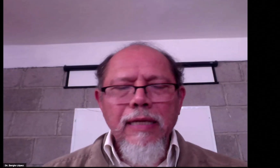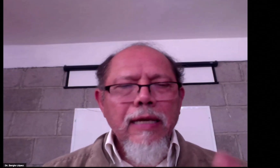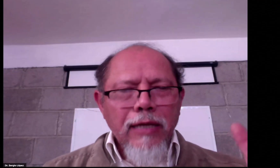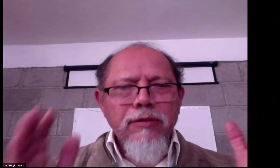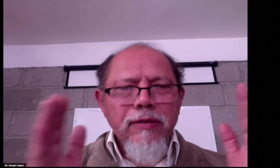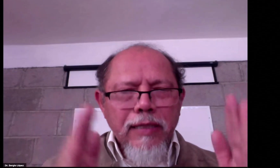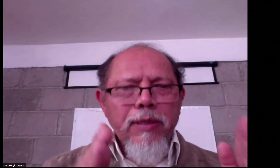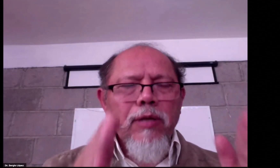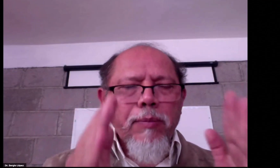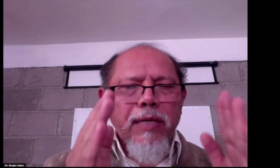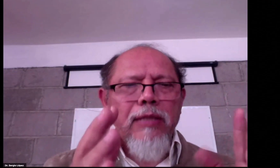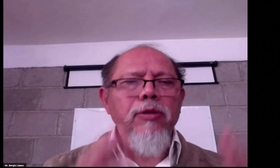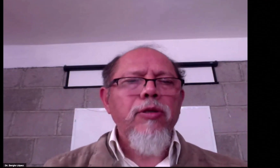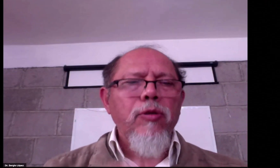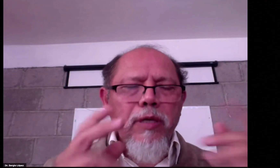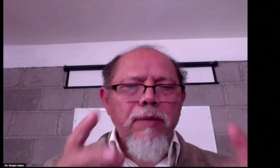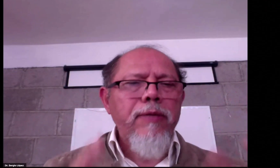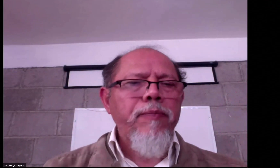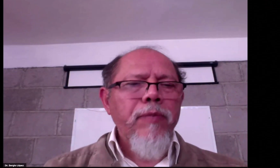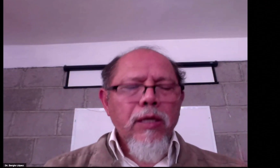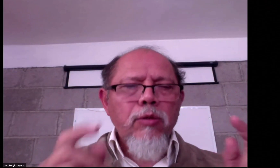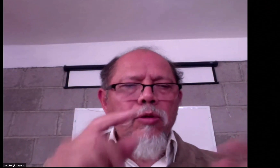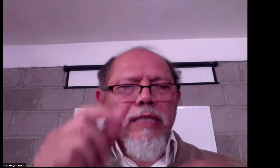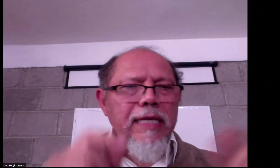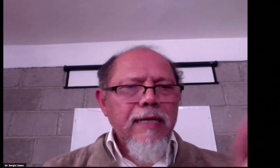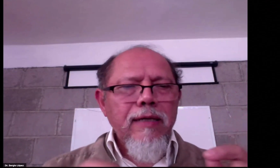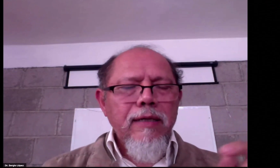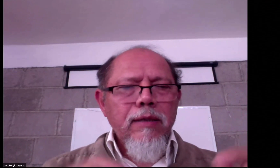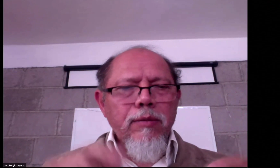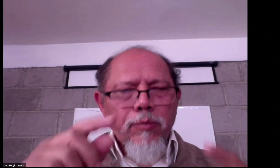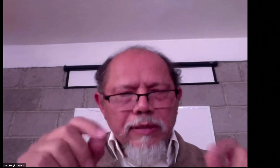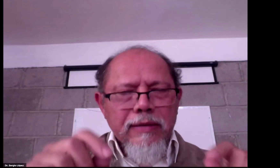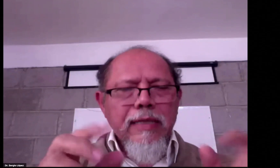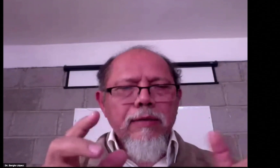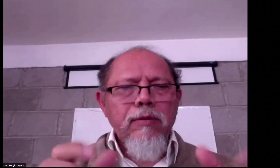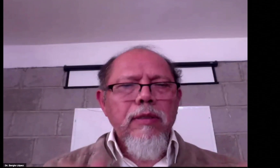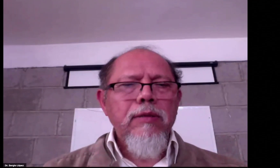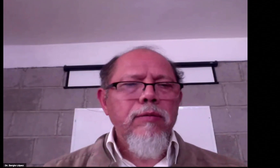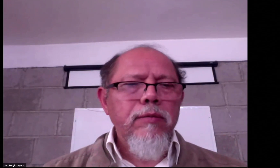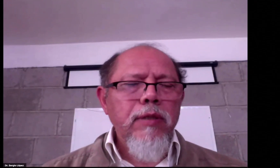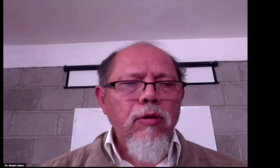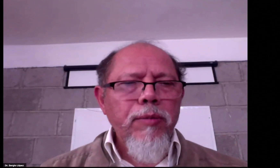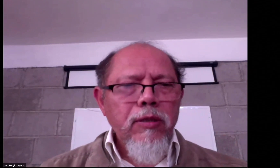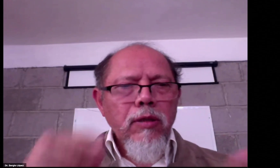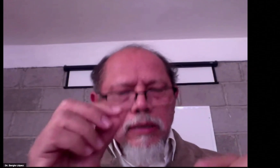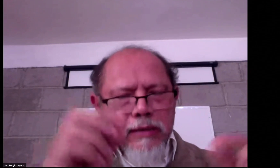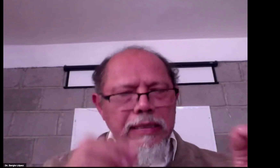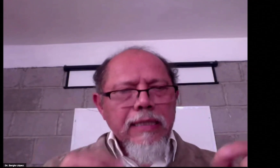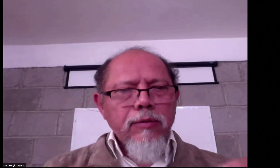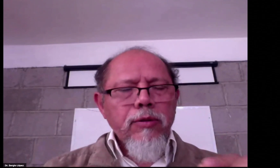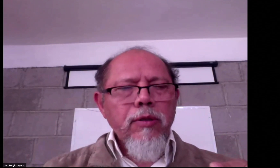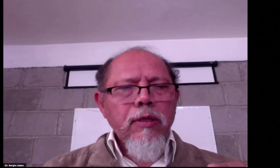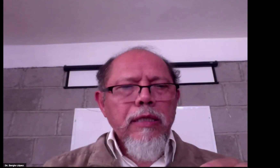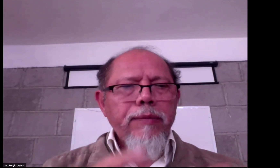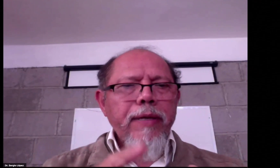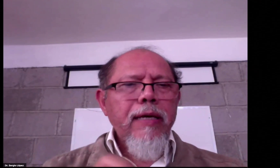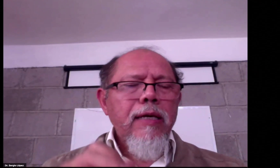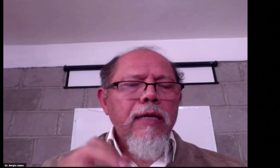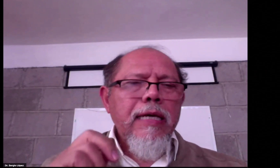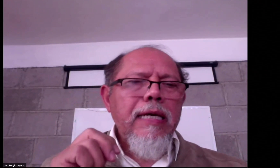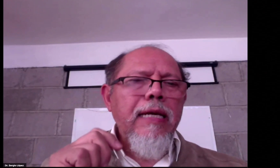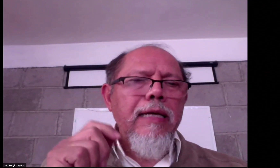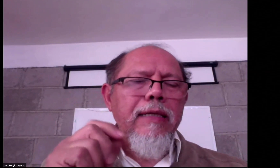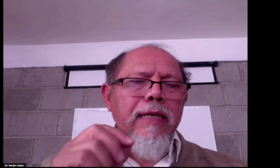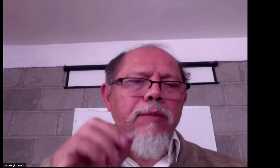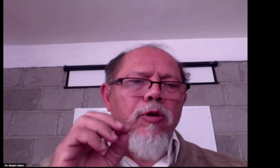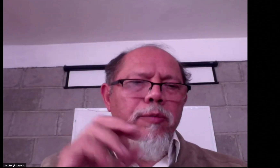this is not a hallucination. There's a system, an apparatus that moves and checks. You can